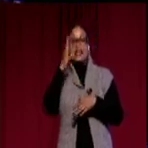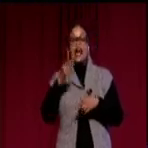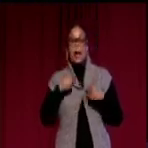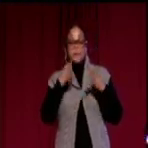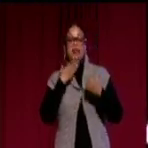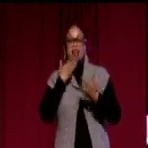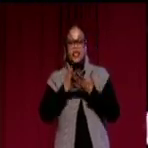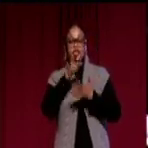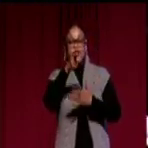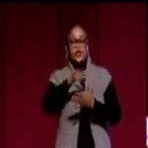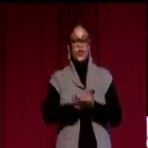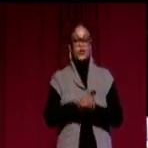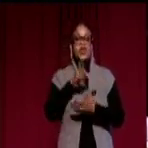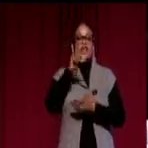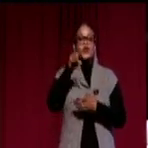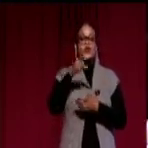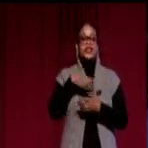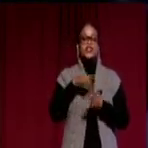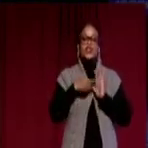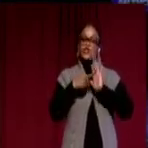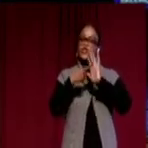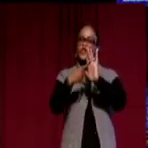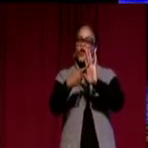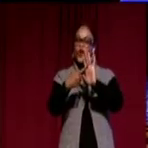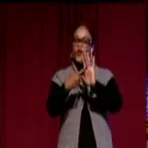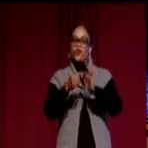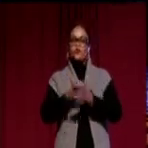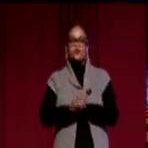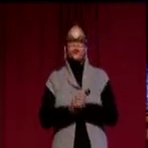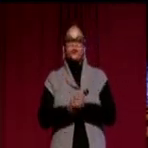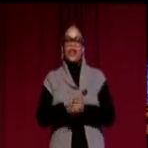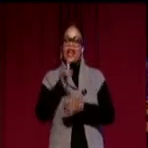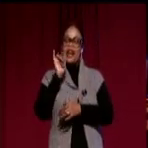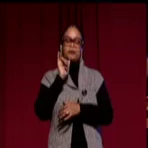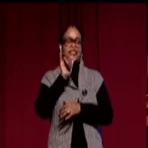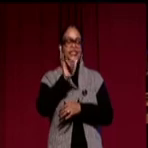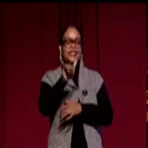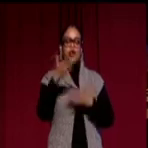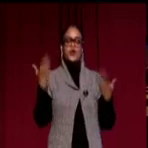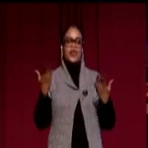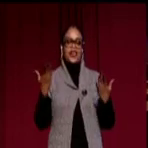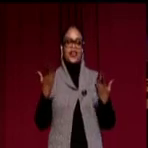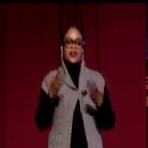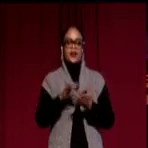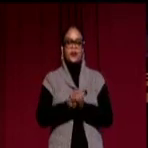you? You ought to show some sign. I'm still in.